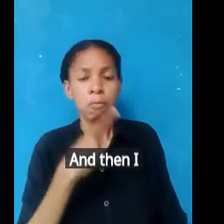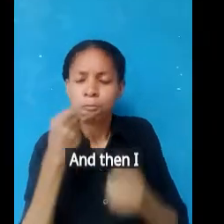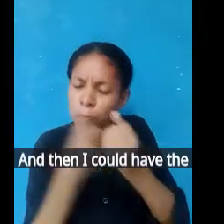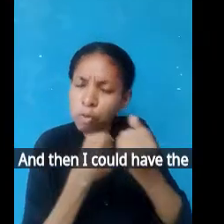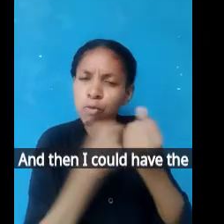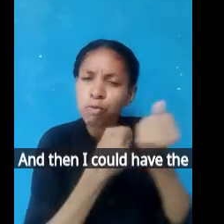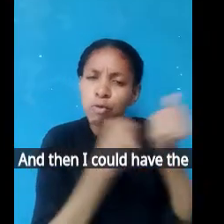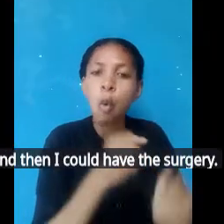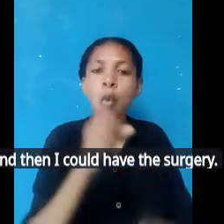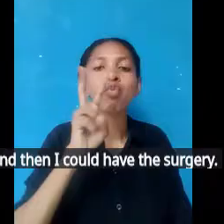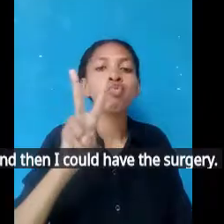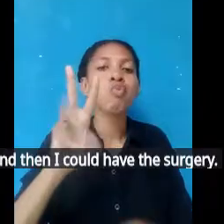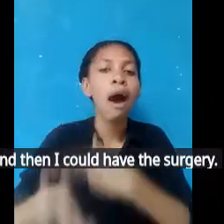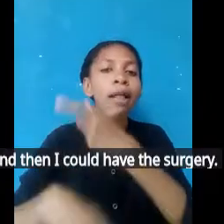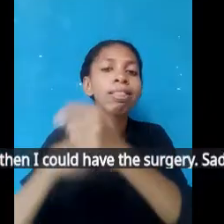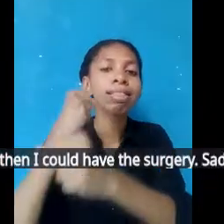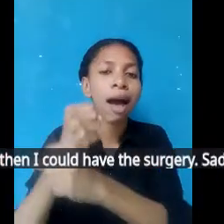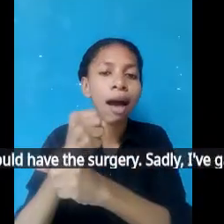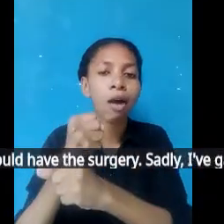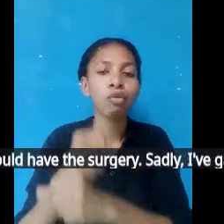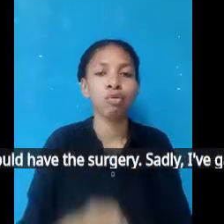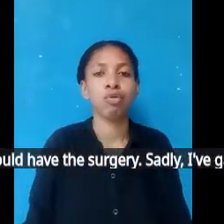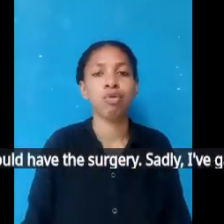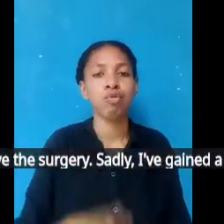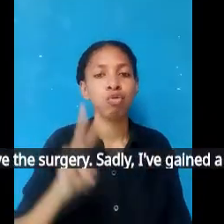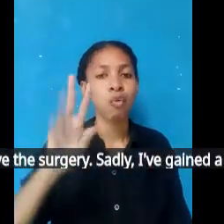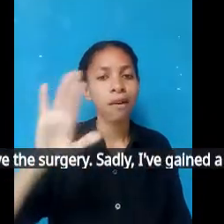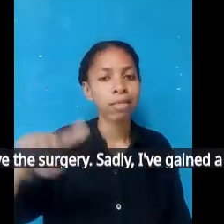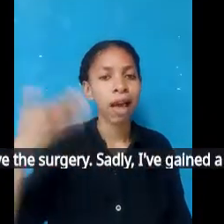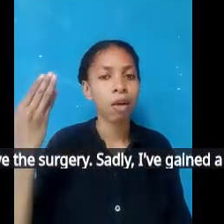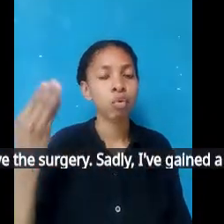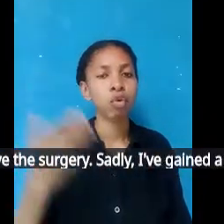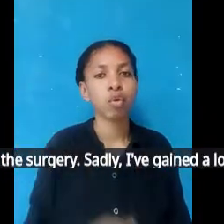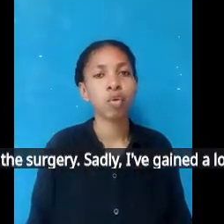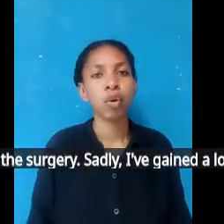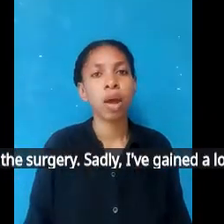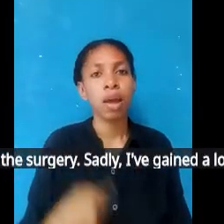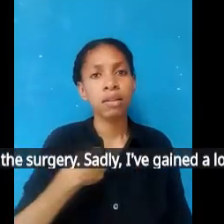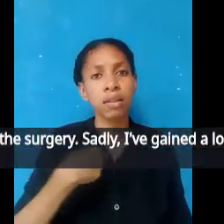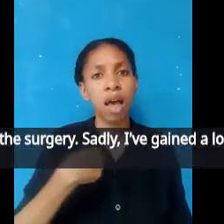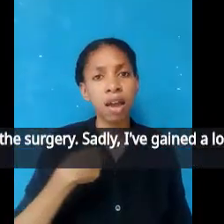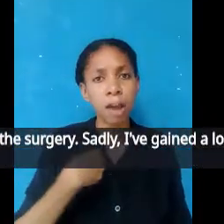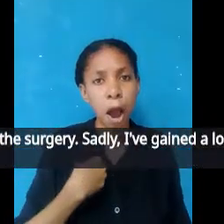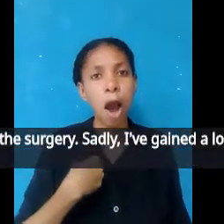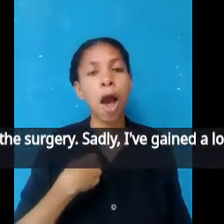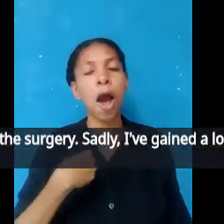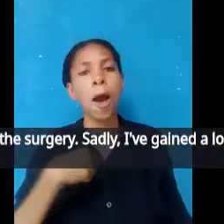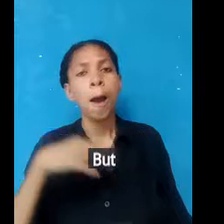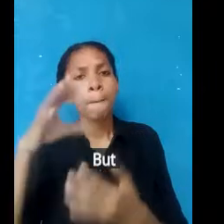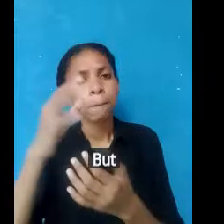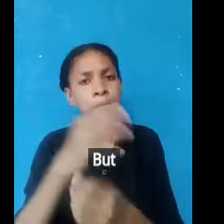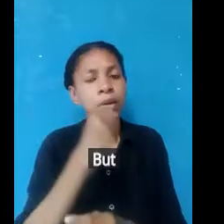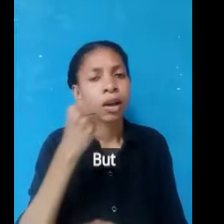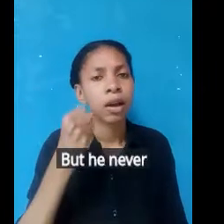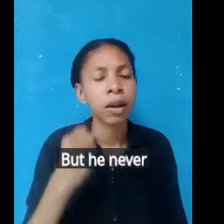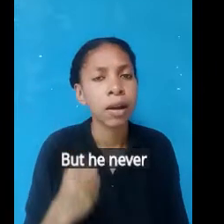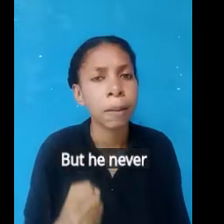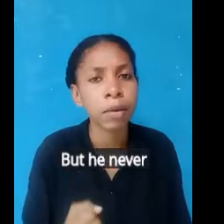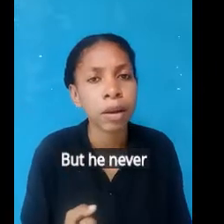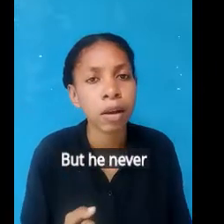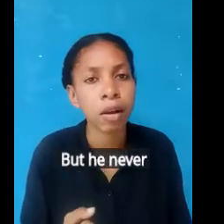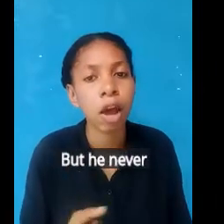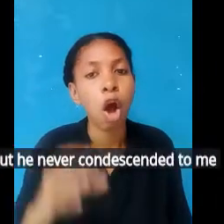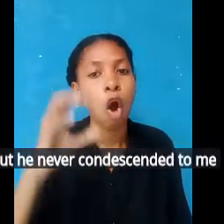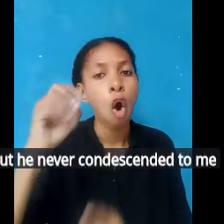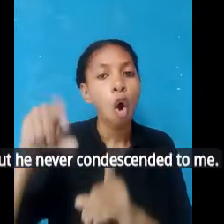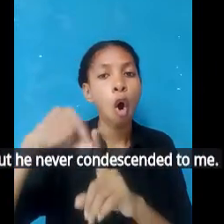surgery. Sadly, I've gained a lot of weight back, so I got to work on that. But he never condescended to